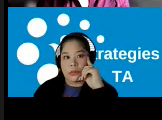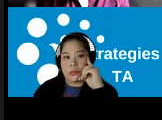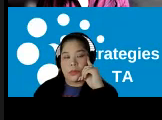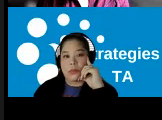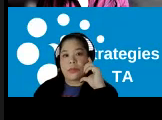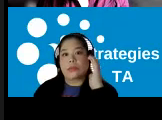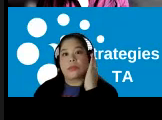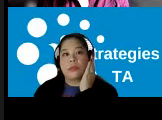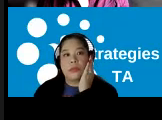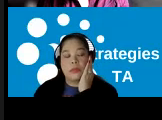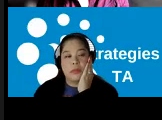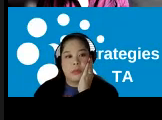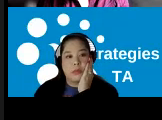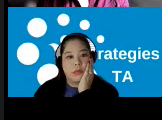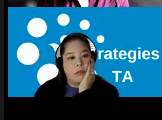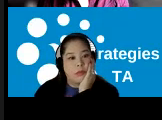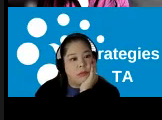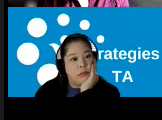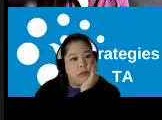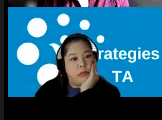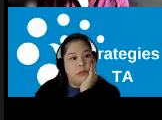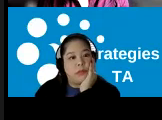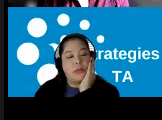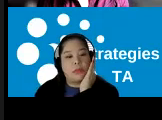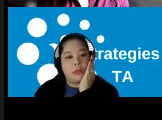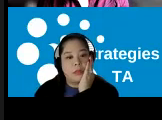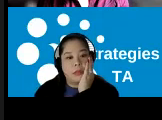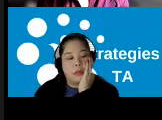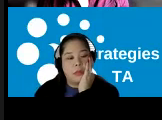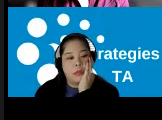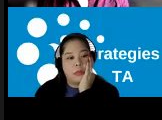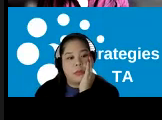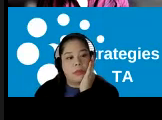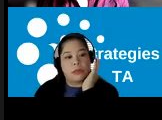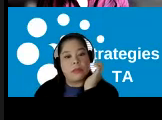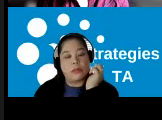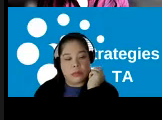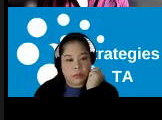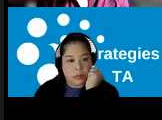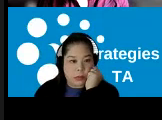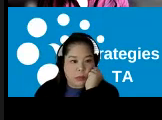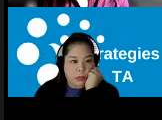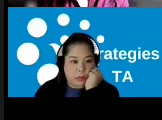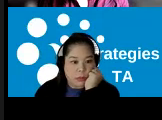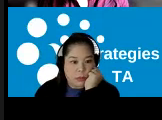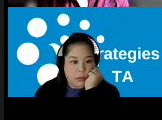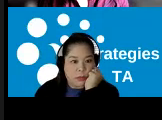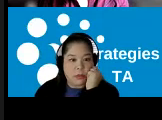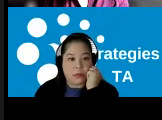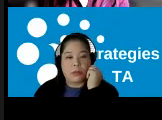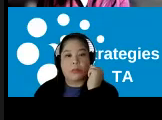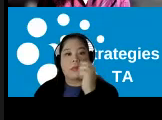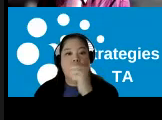children and families once they have been screened, and once it's been identified that they have these traumas, right, that they've experienced,